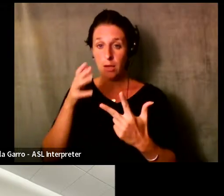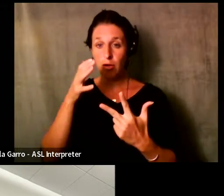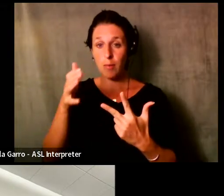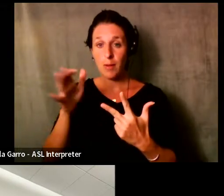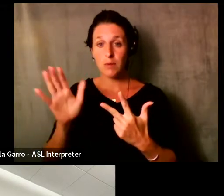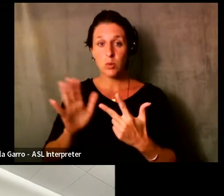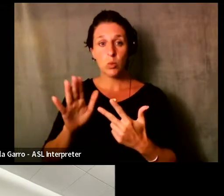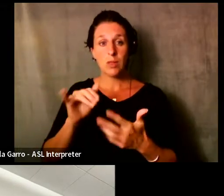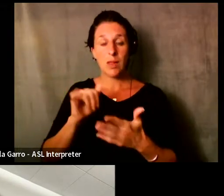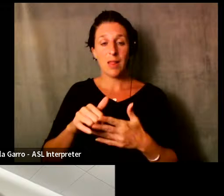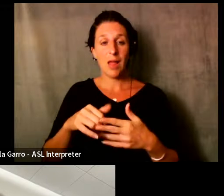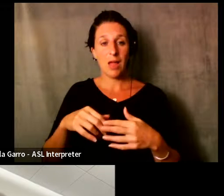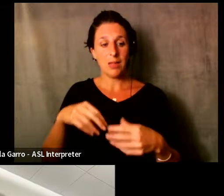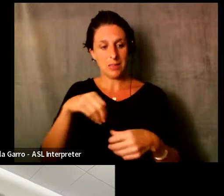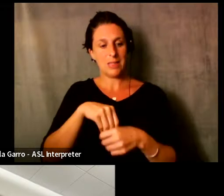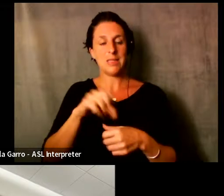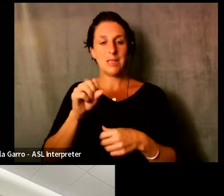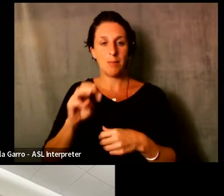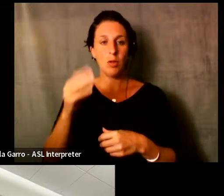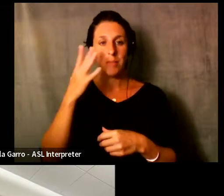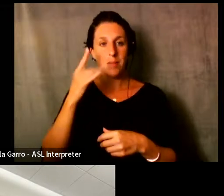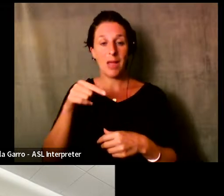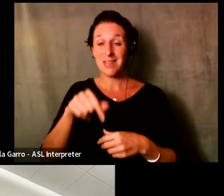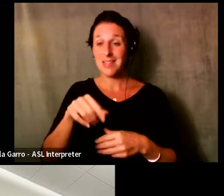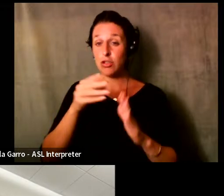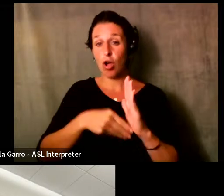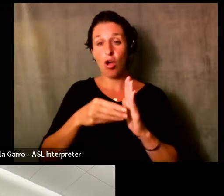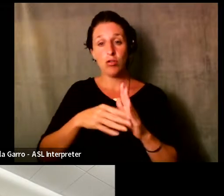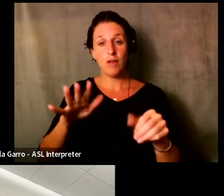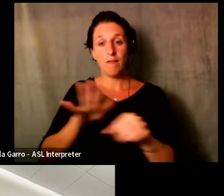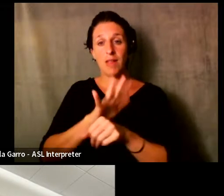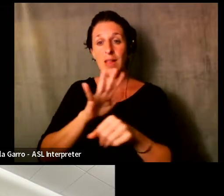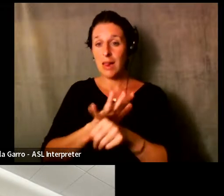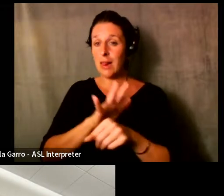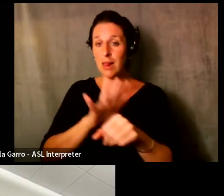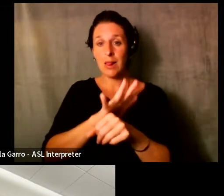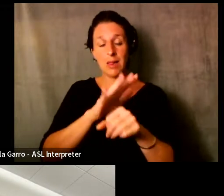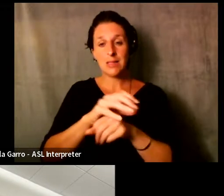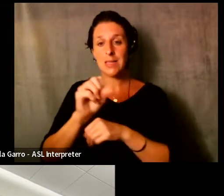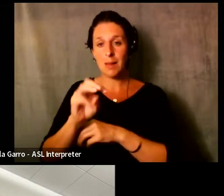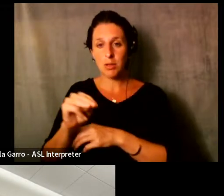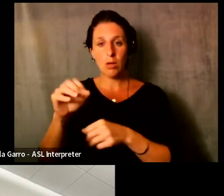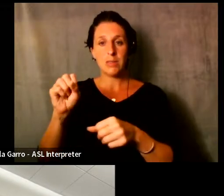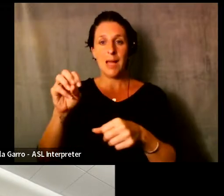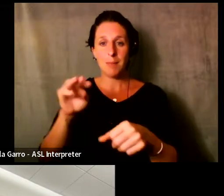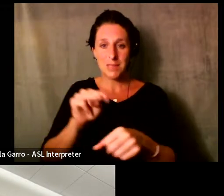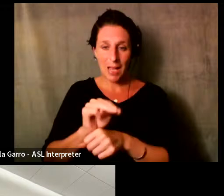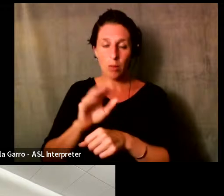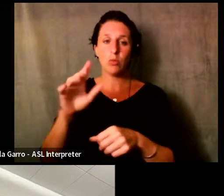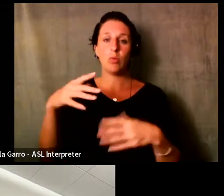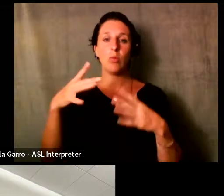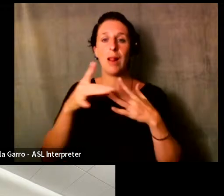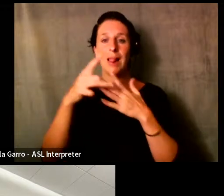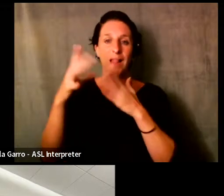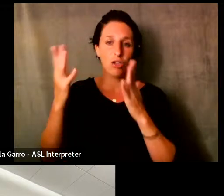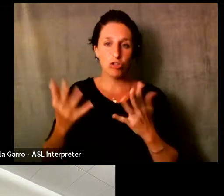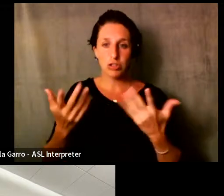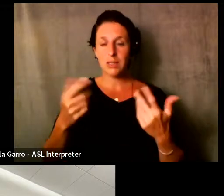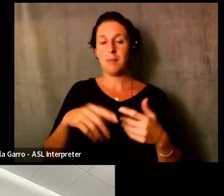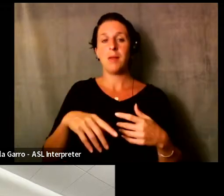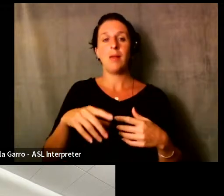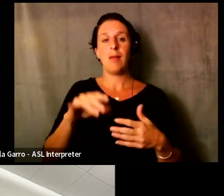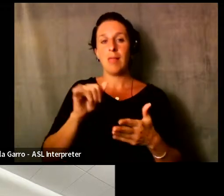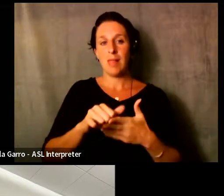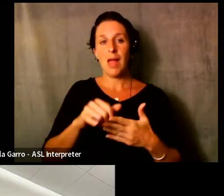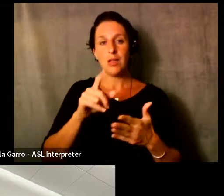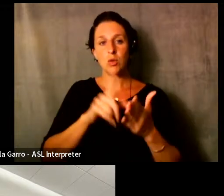schools that reside in San Mateo, because this article is filled with San Mateo and San Mateo's leadership. So that's what I